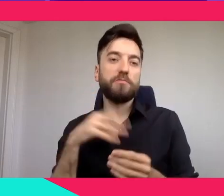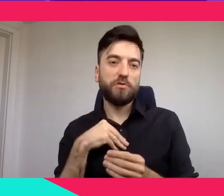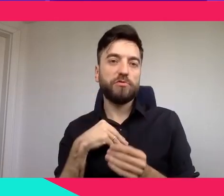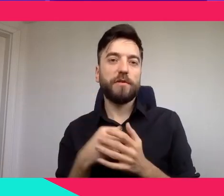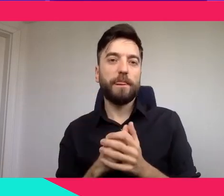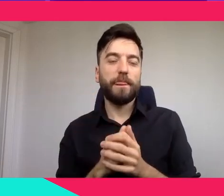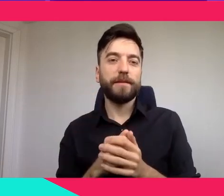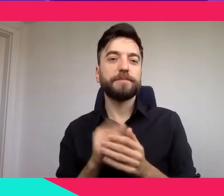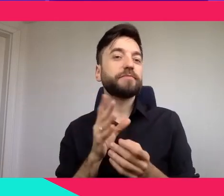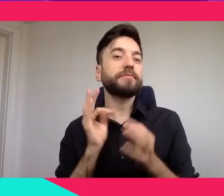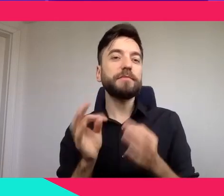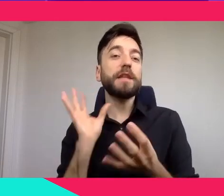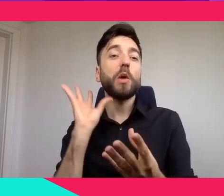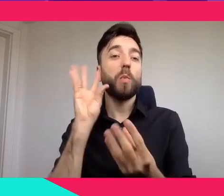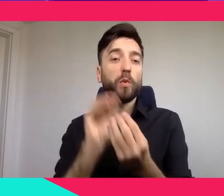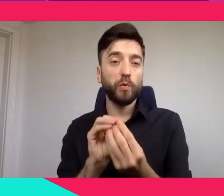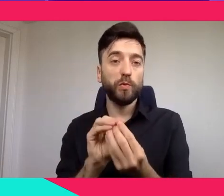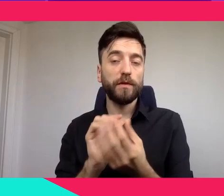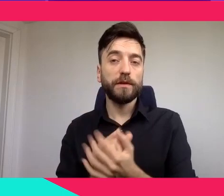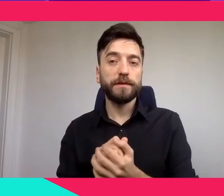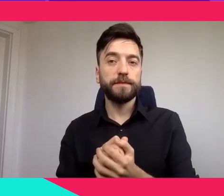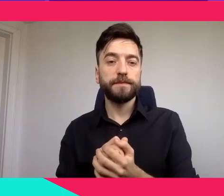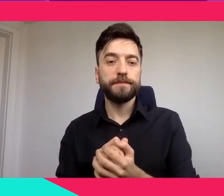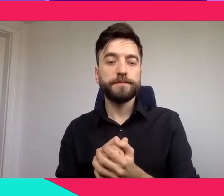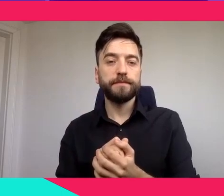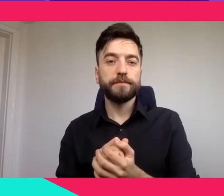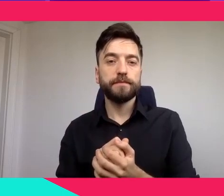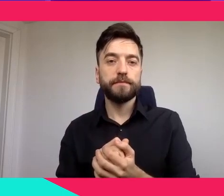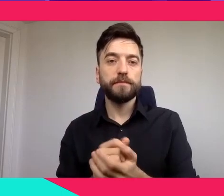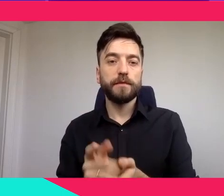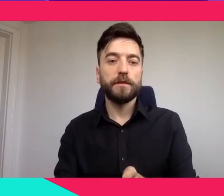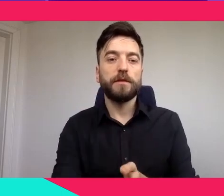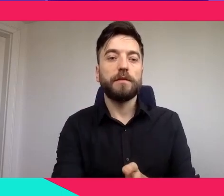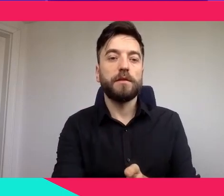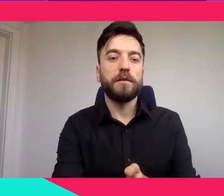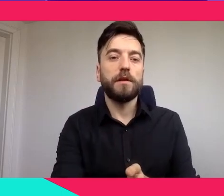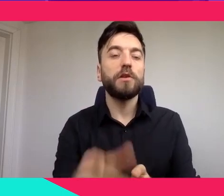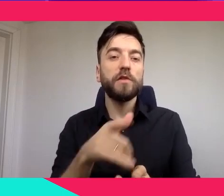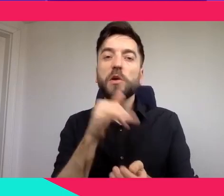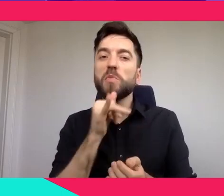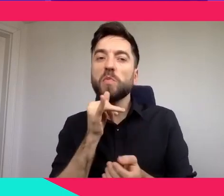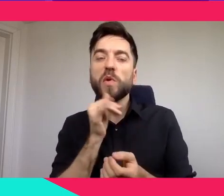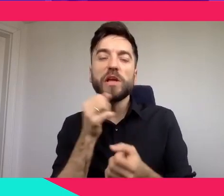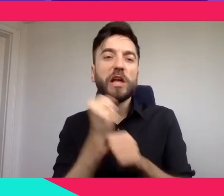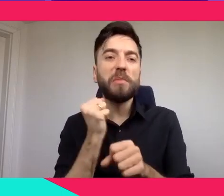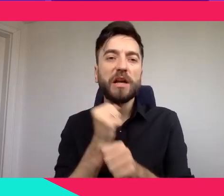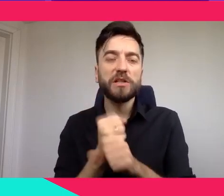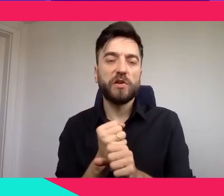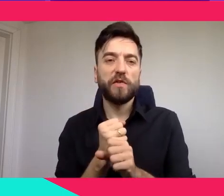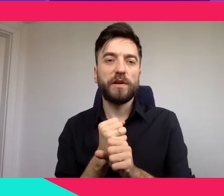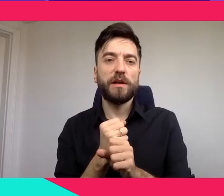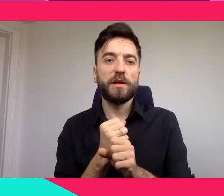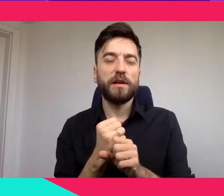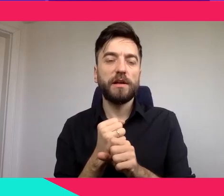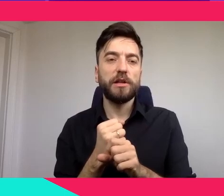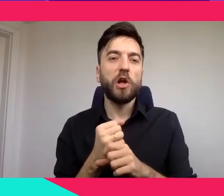of magic things that can happen if you try to work at the intersection of digital, physical knowledge and